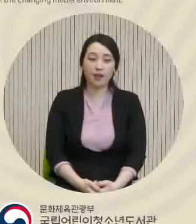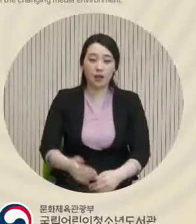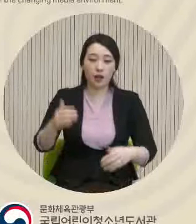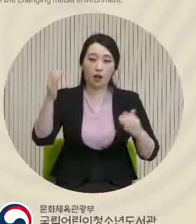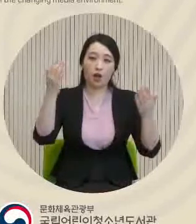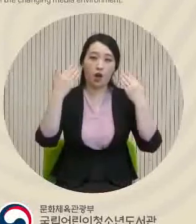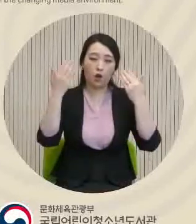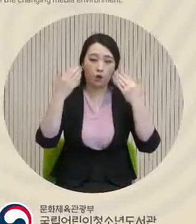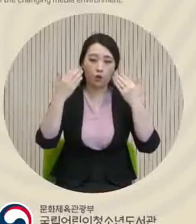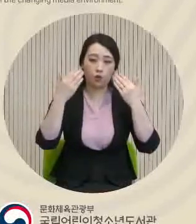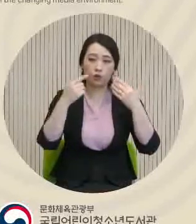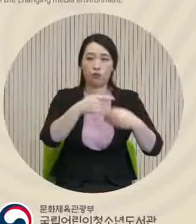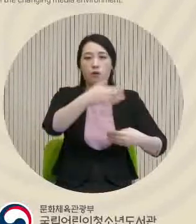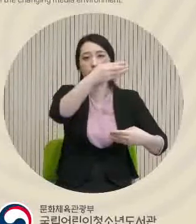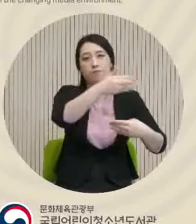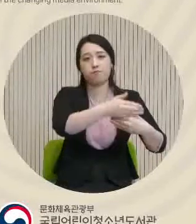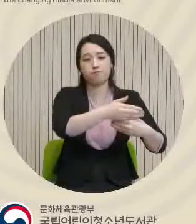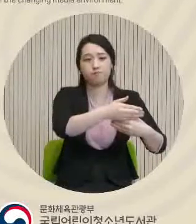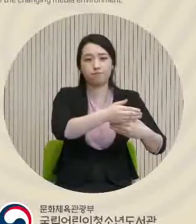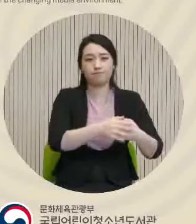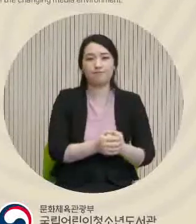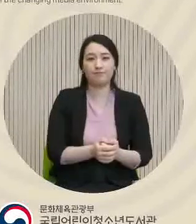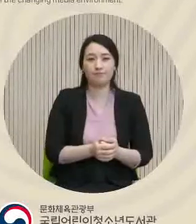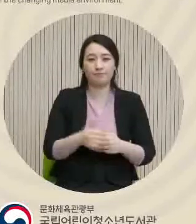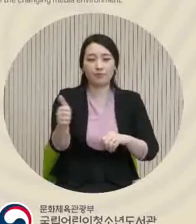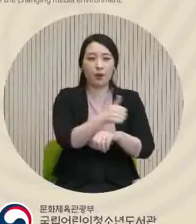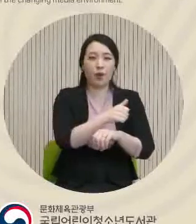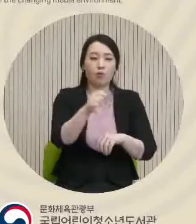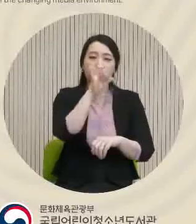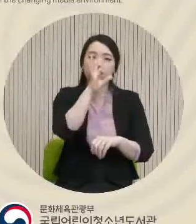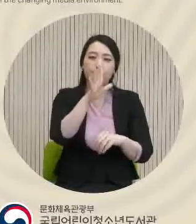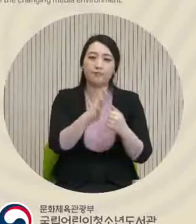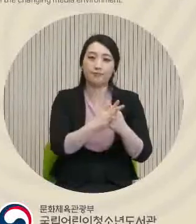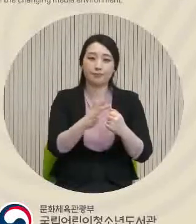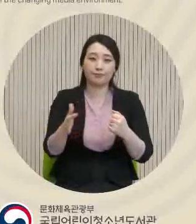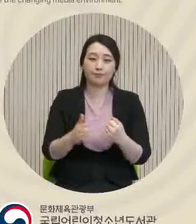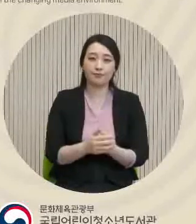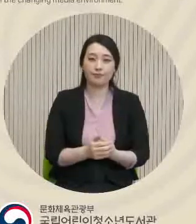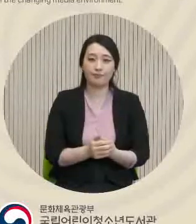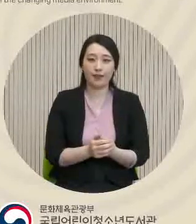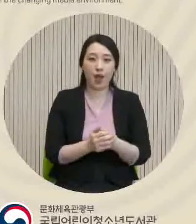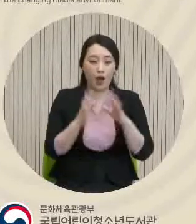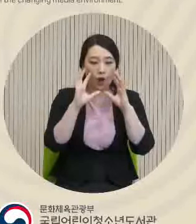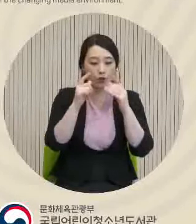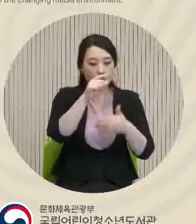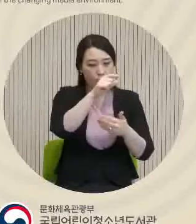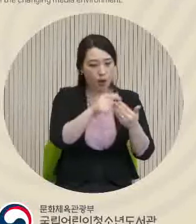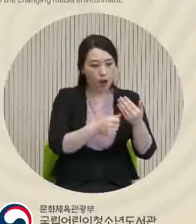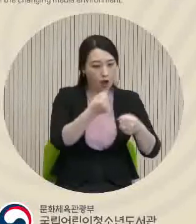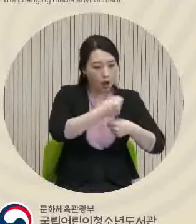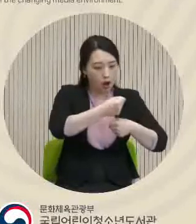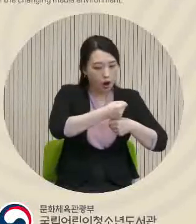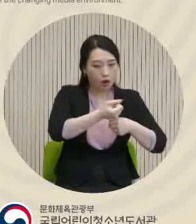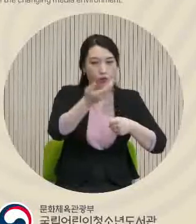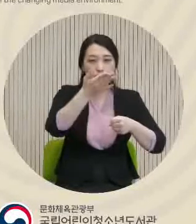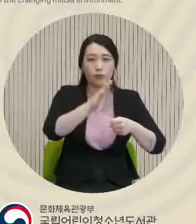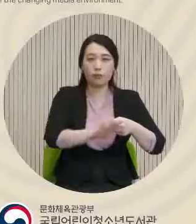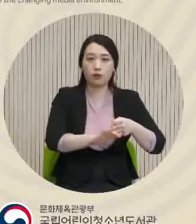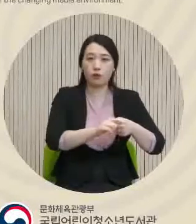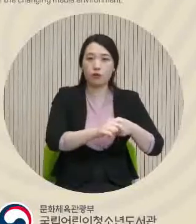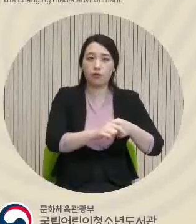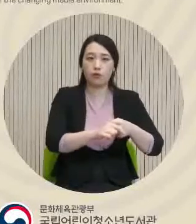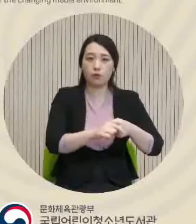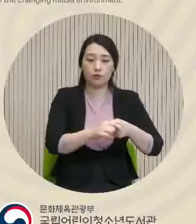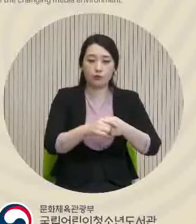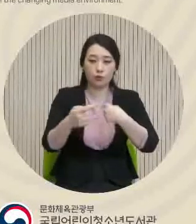of the COVID-19 situations, it was impossible to operate and open the libraries of the university. So that is the reason why we